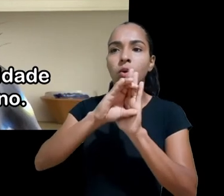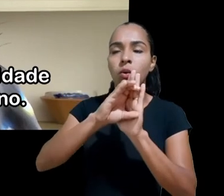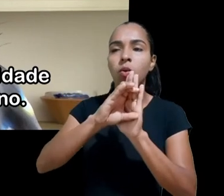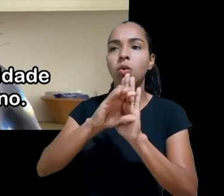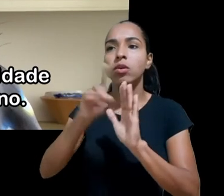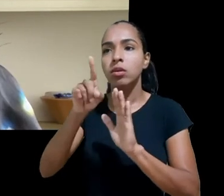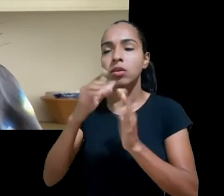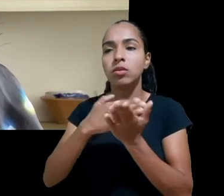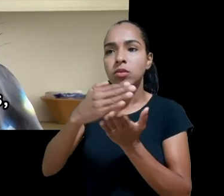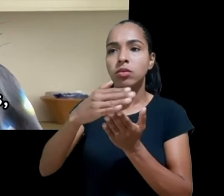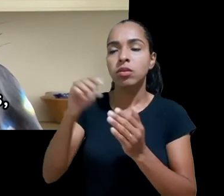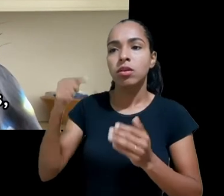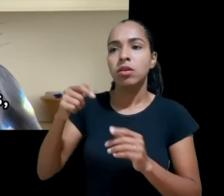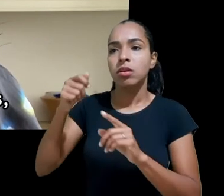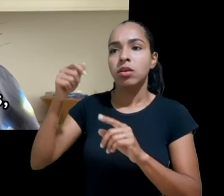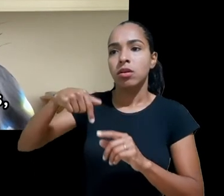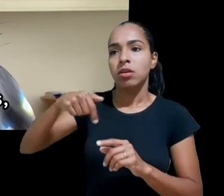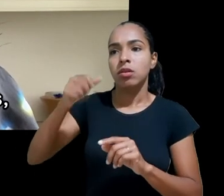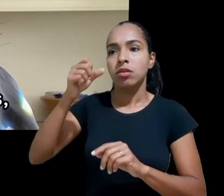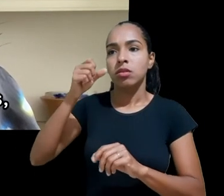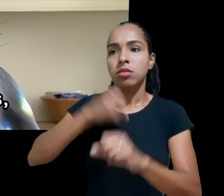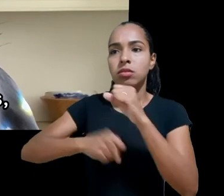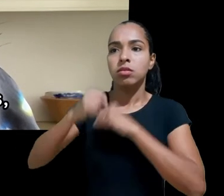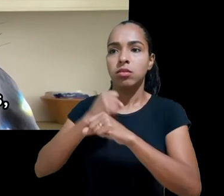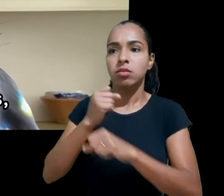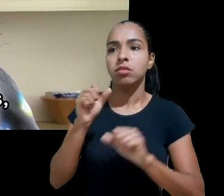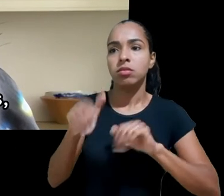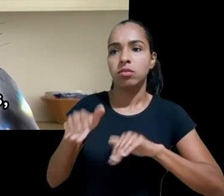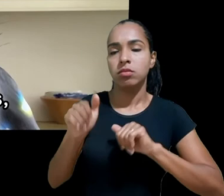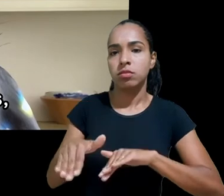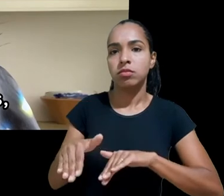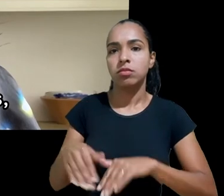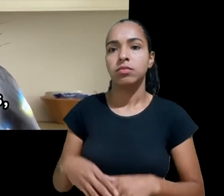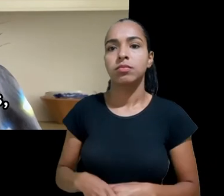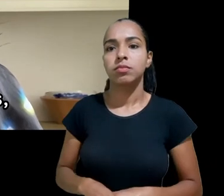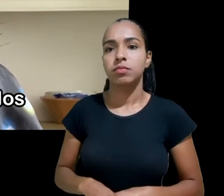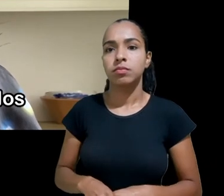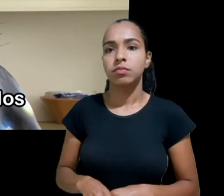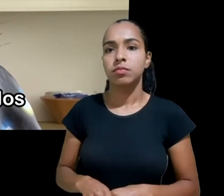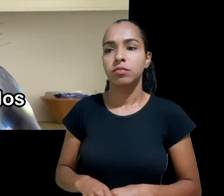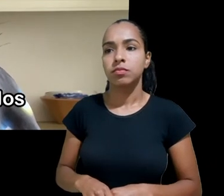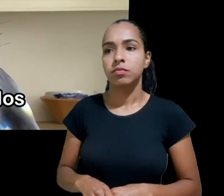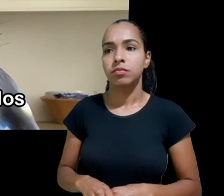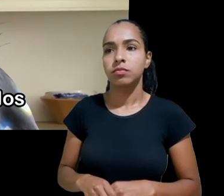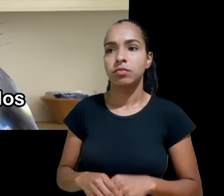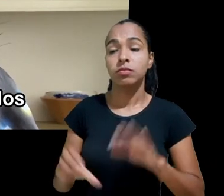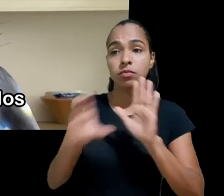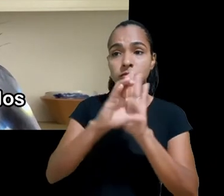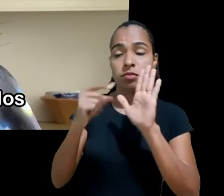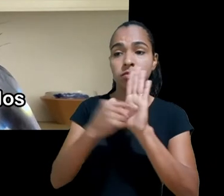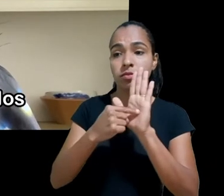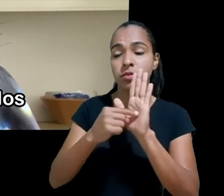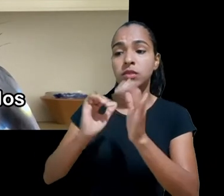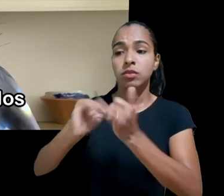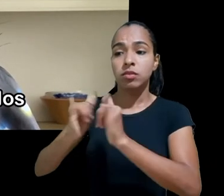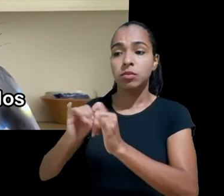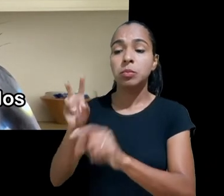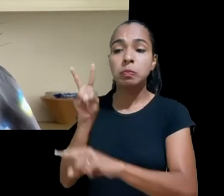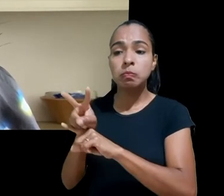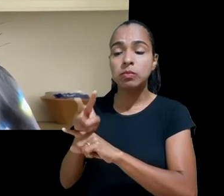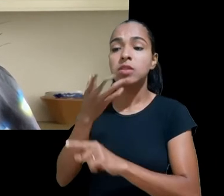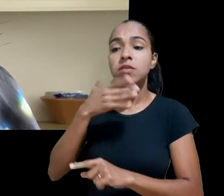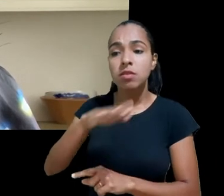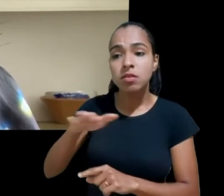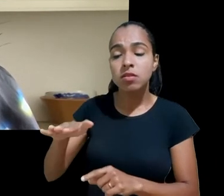September this year this Act specifies that under the UK's Data Protection Act children's data can only be collected and processed